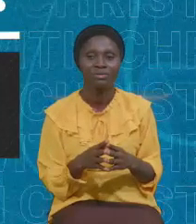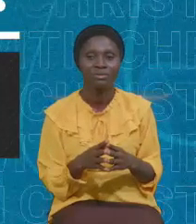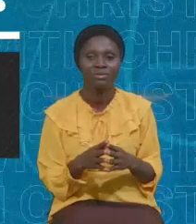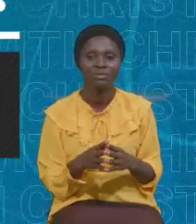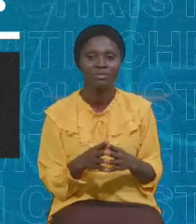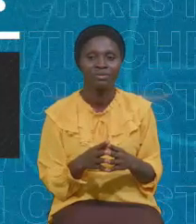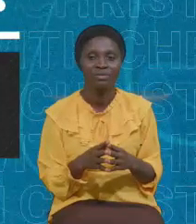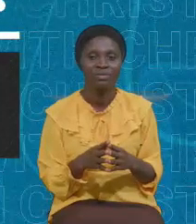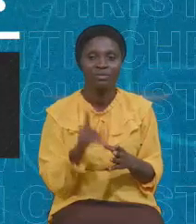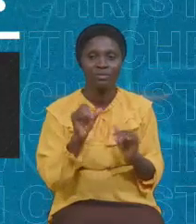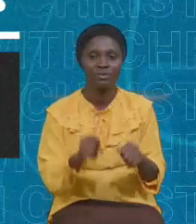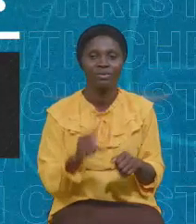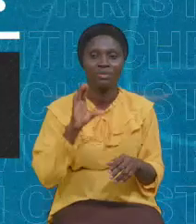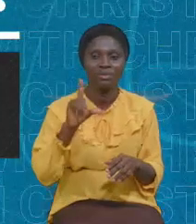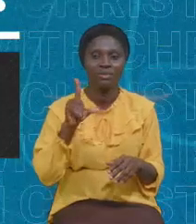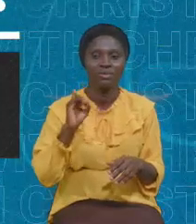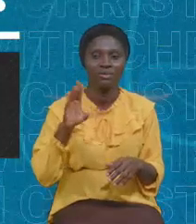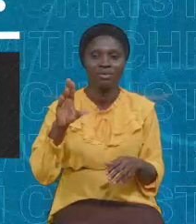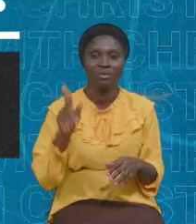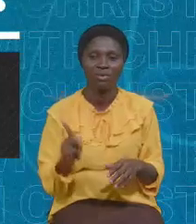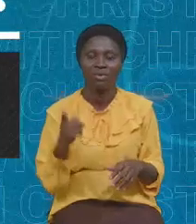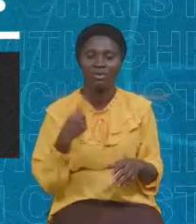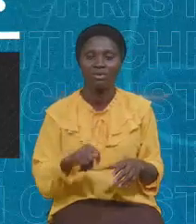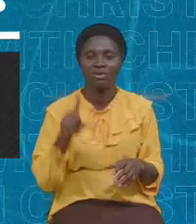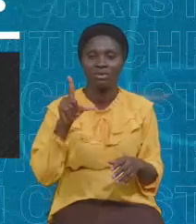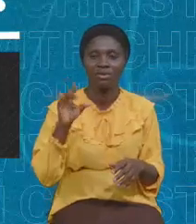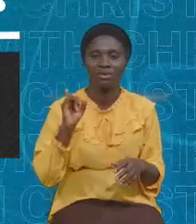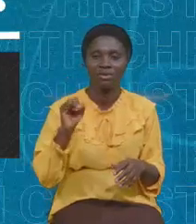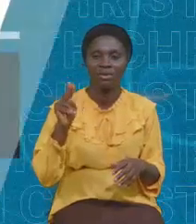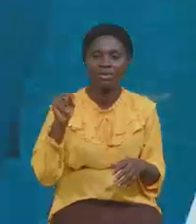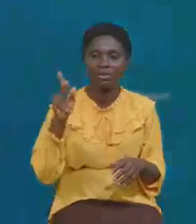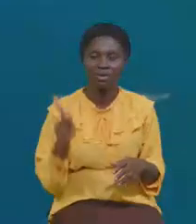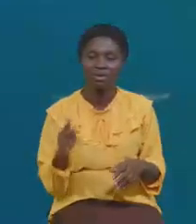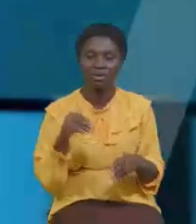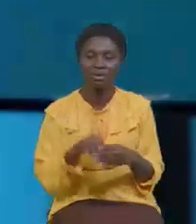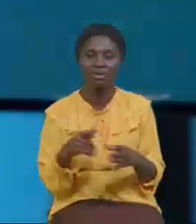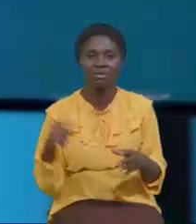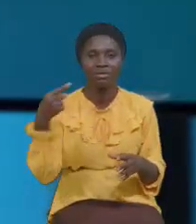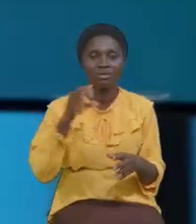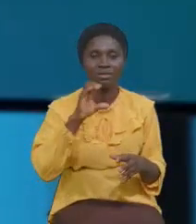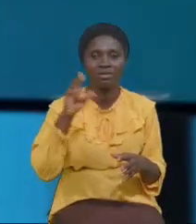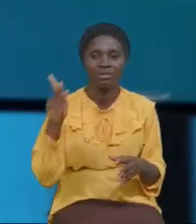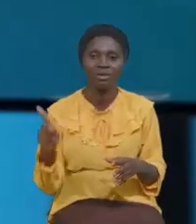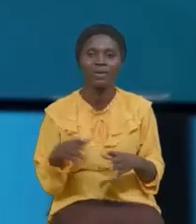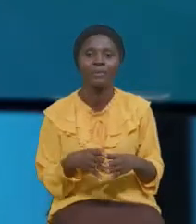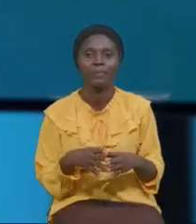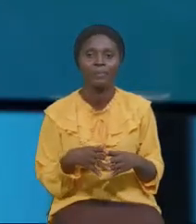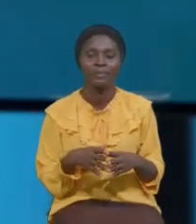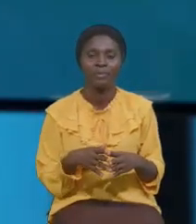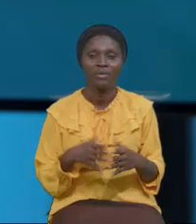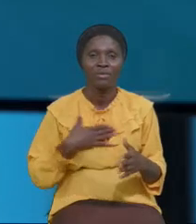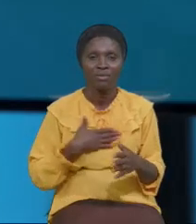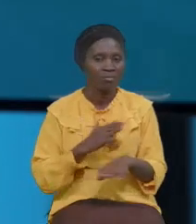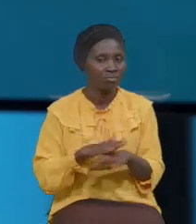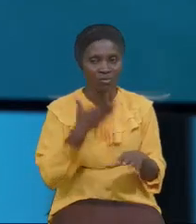gckhq.org/connect. Go there and fill your details. There are men of God who will be there to follow up with you. Please don't forget, this